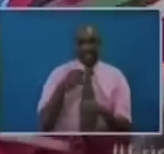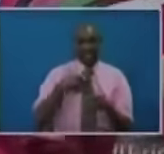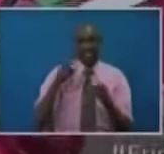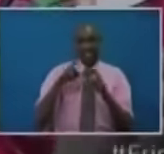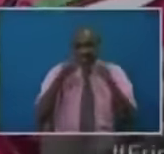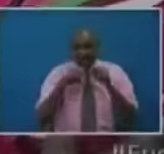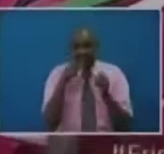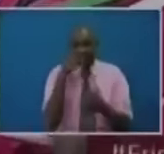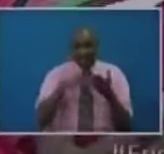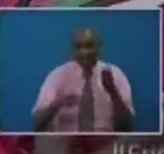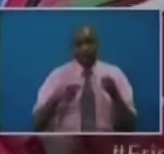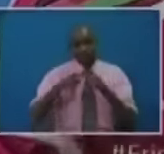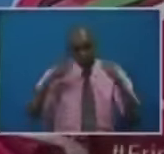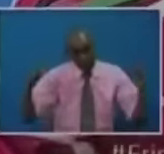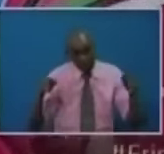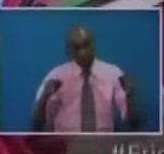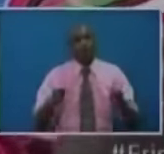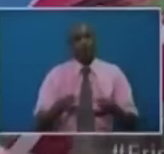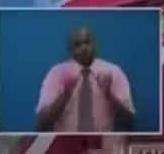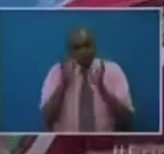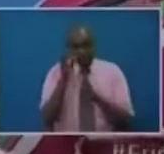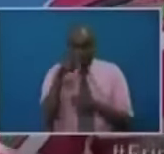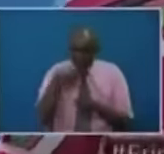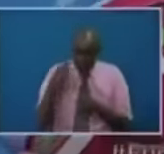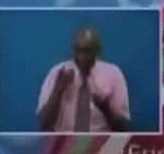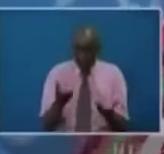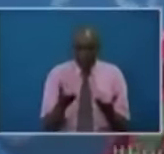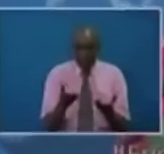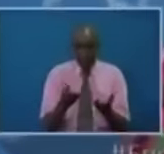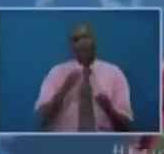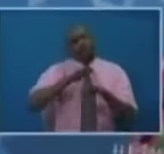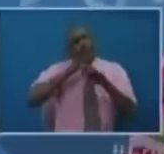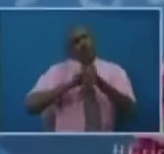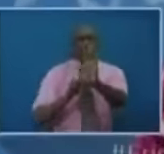statement that opposition officials